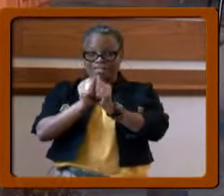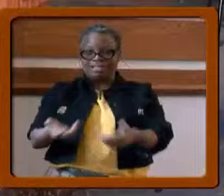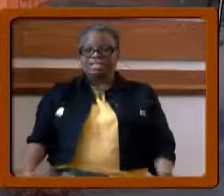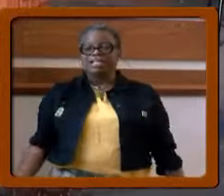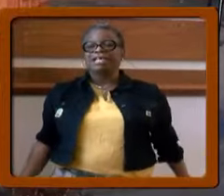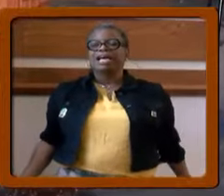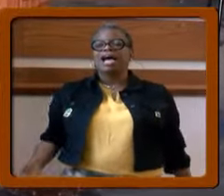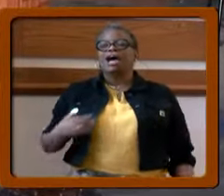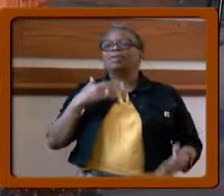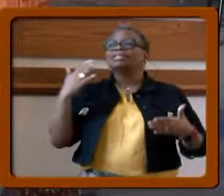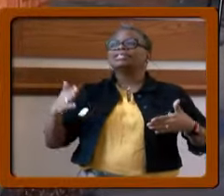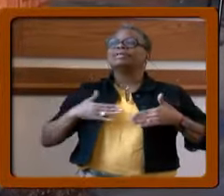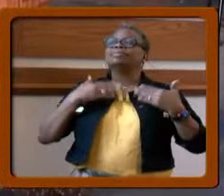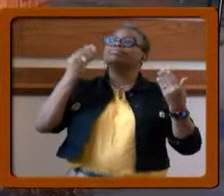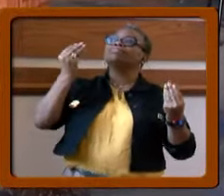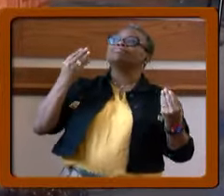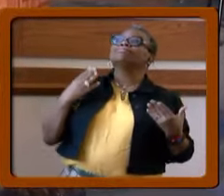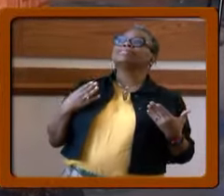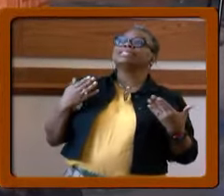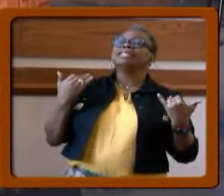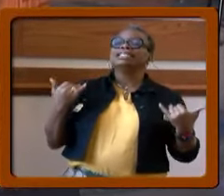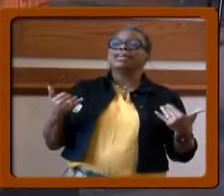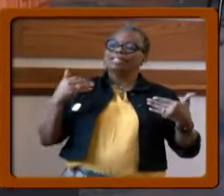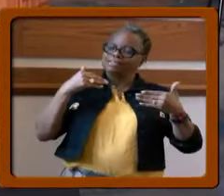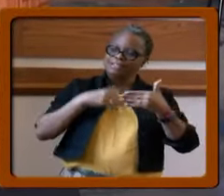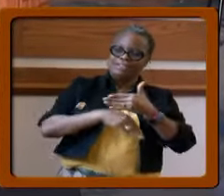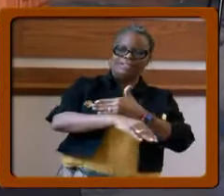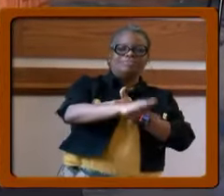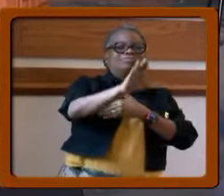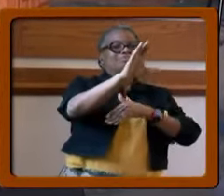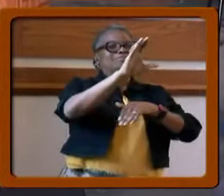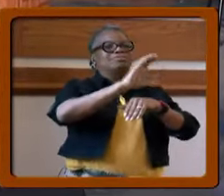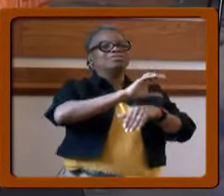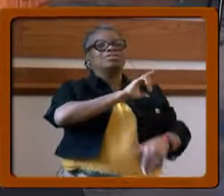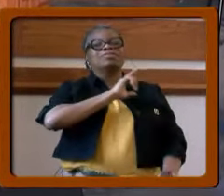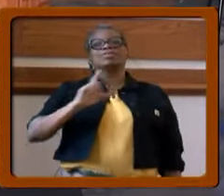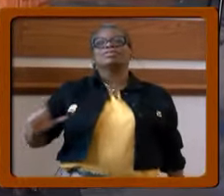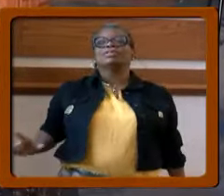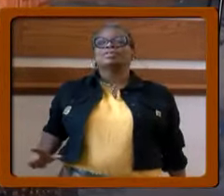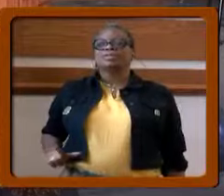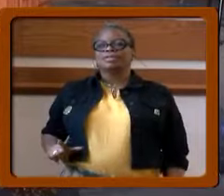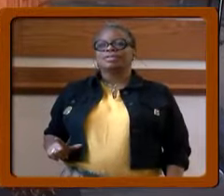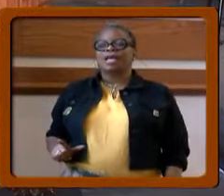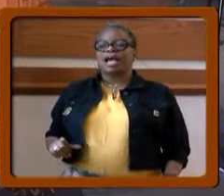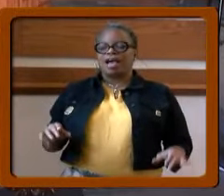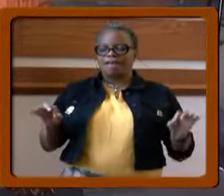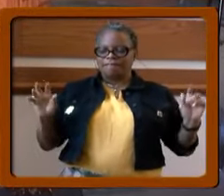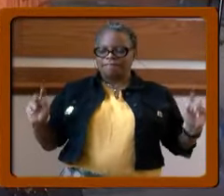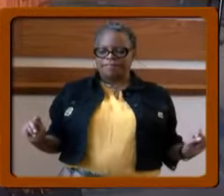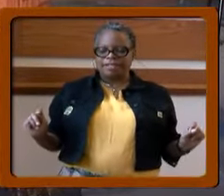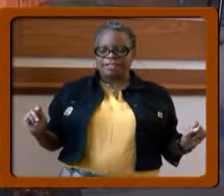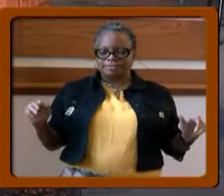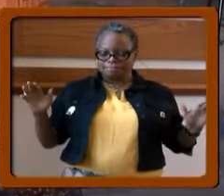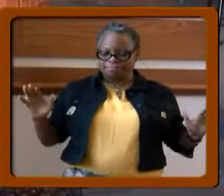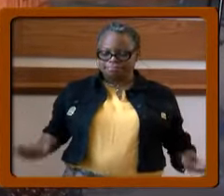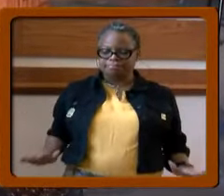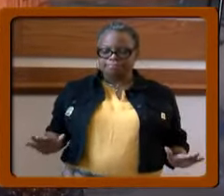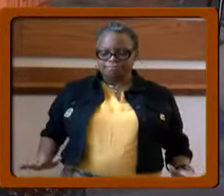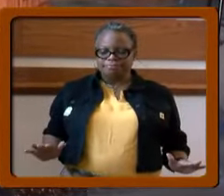I was glad when they said unto me, let us go into the house of the Lord. Our feet shall stand within thy gates,